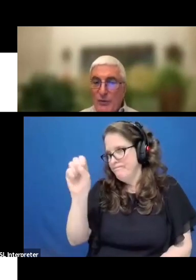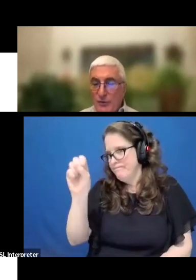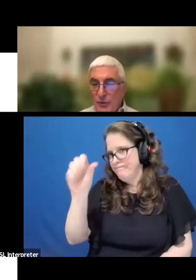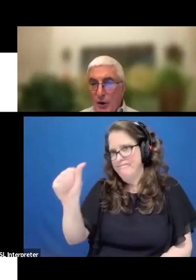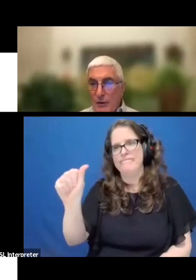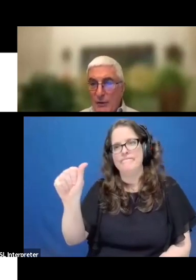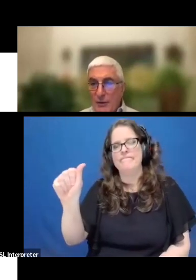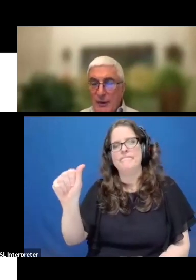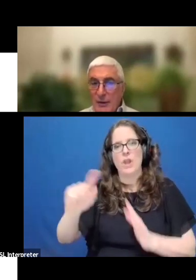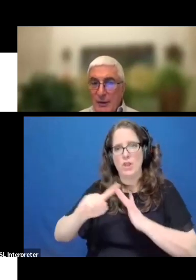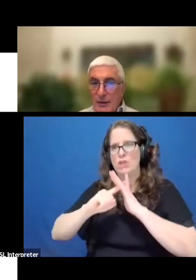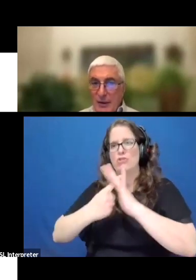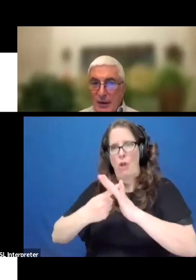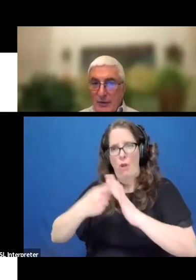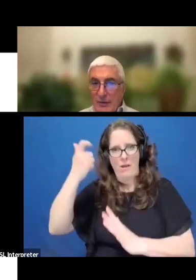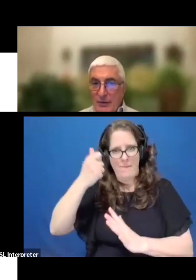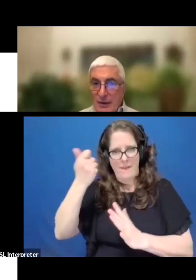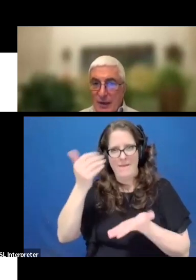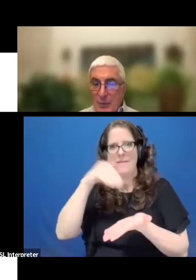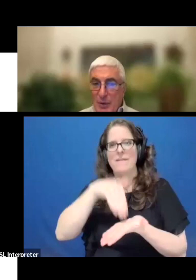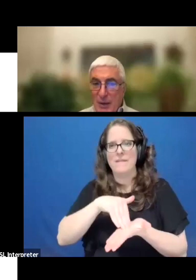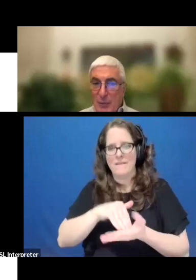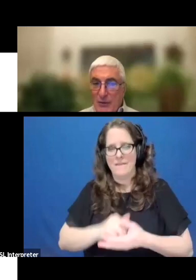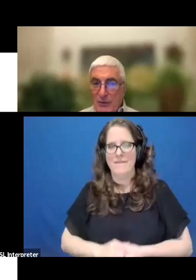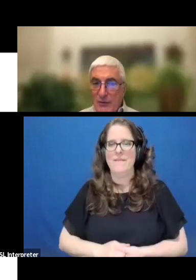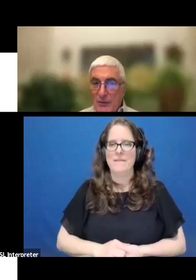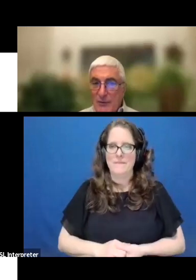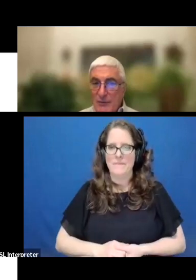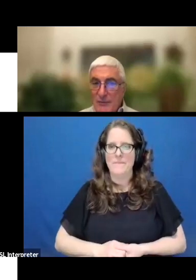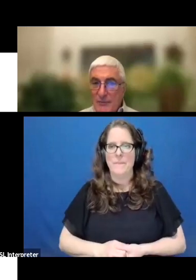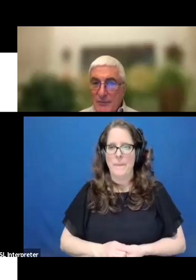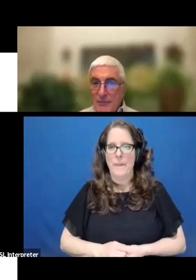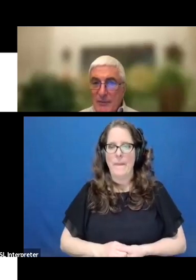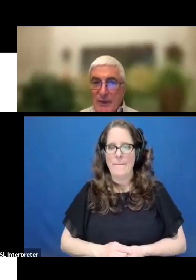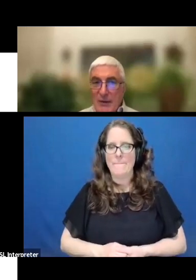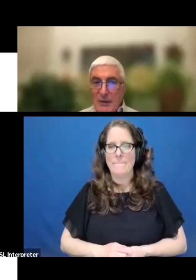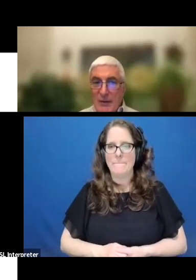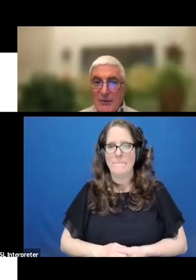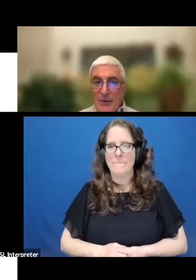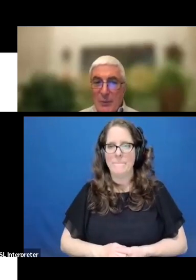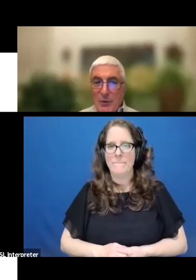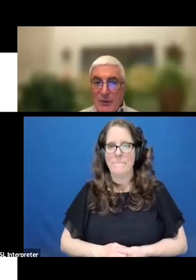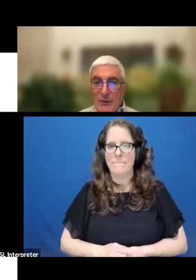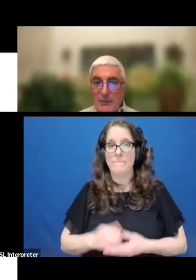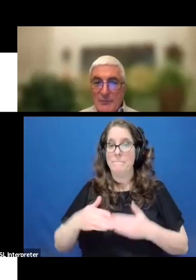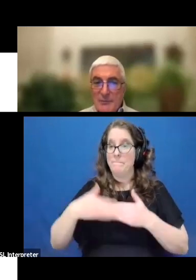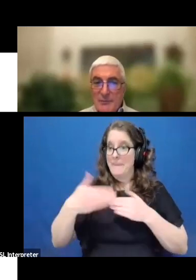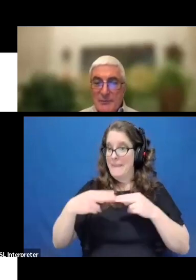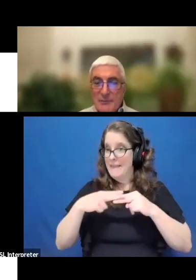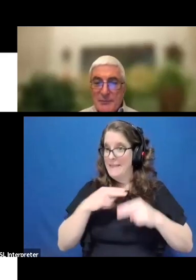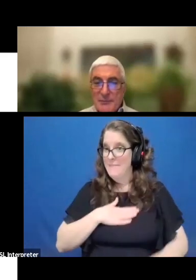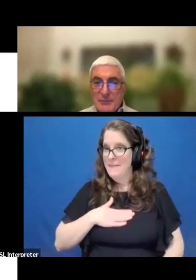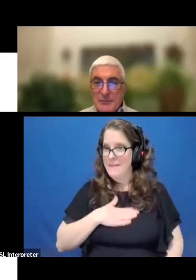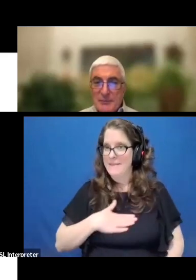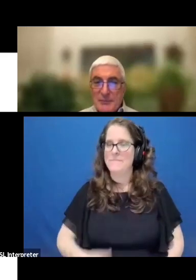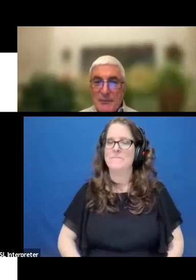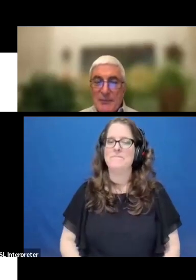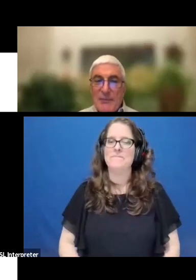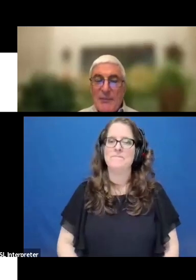will restart the SSDI payments. Next slide, please.